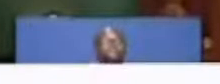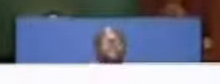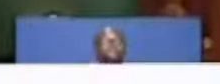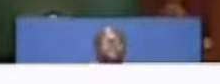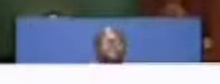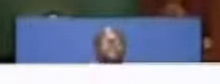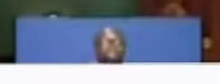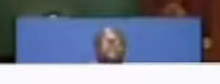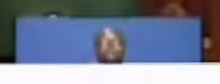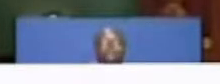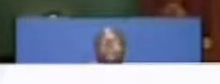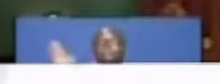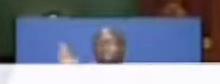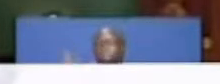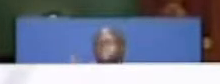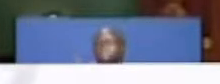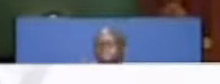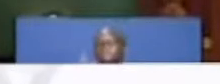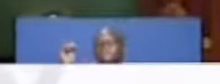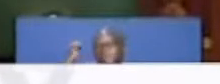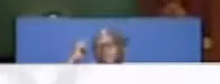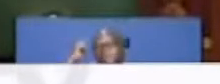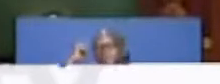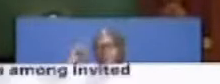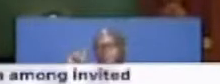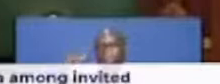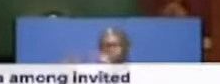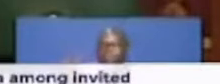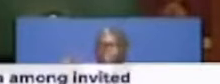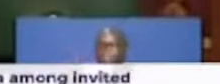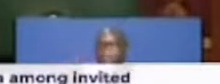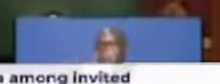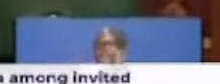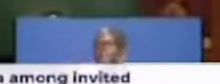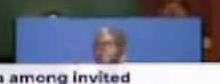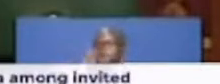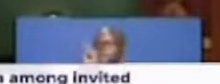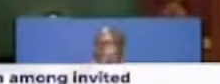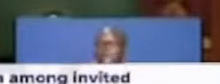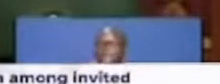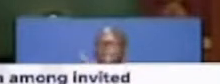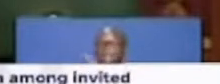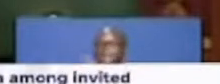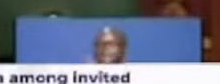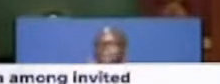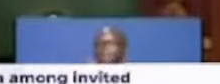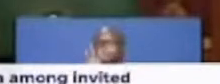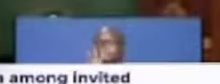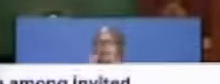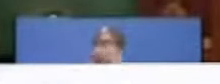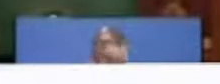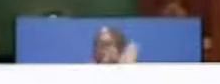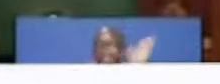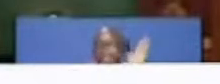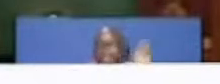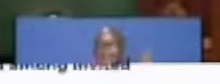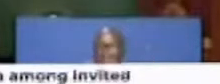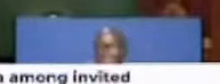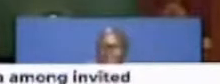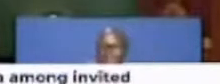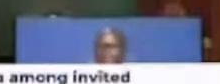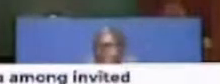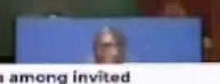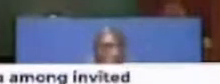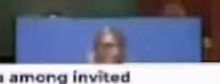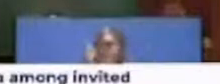the most notable intergenerational quest is what inspired the Big Four agenda as a strategic guide for my second